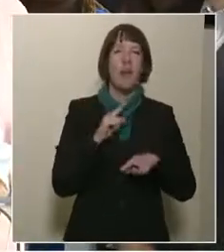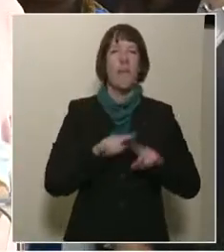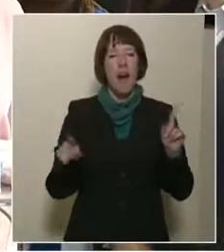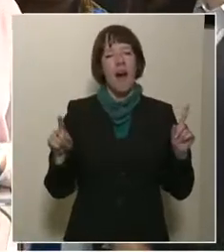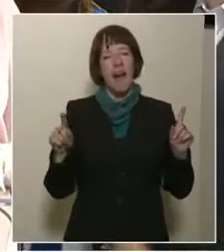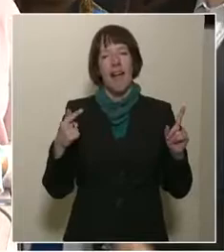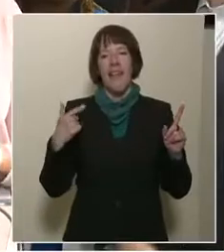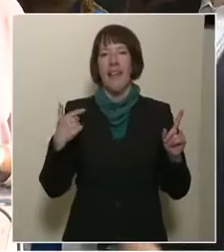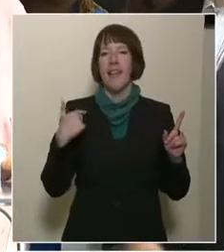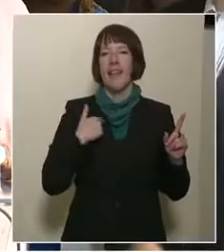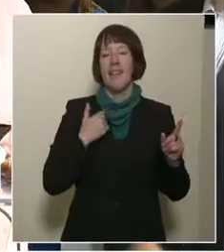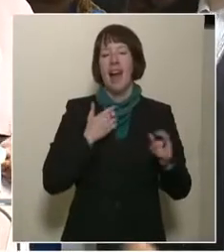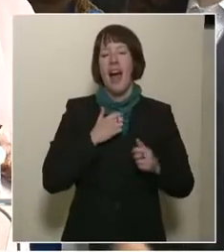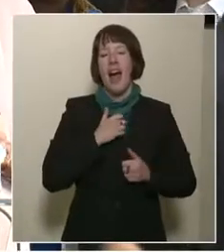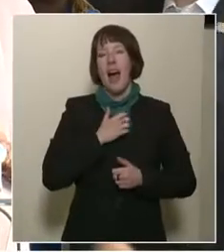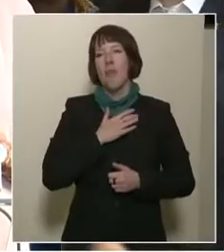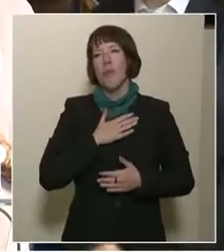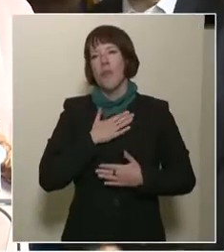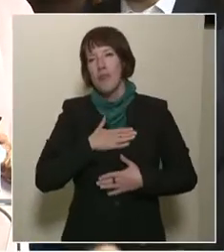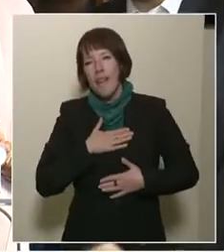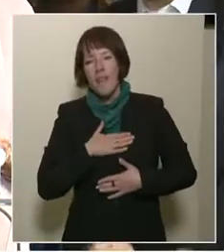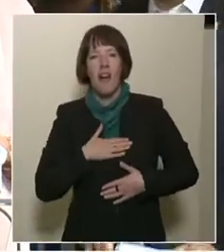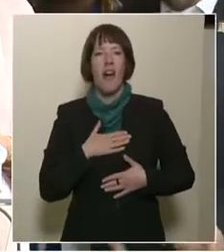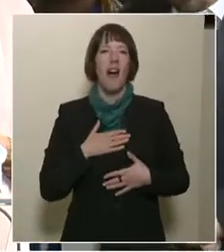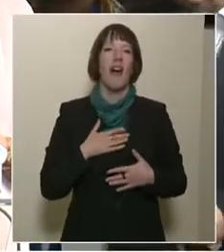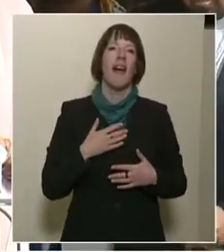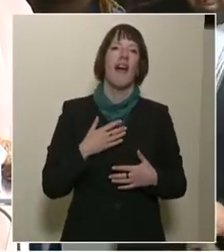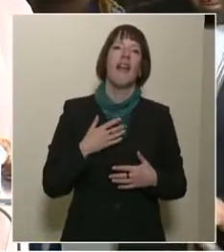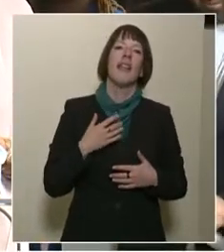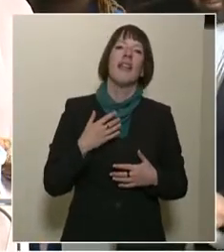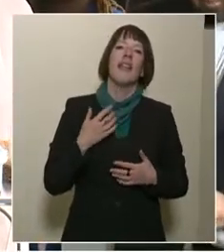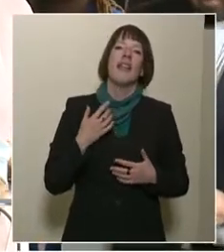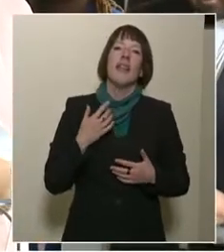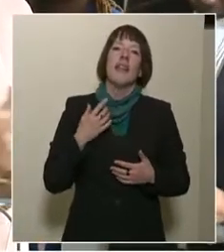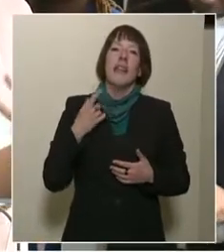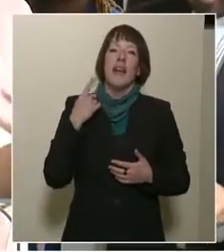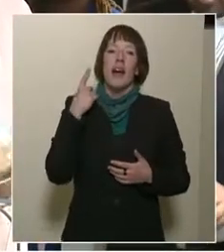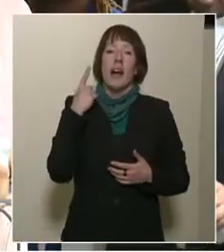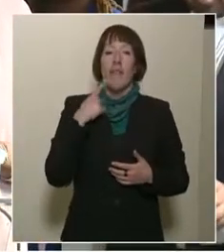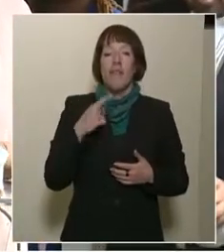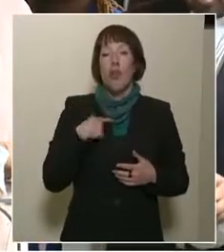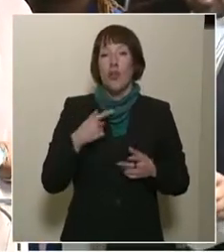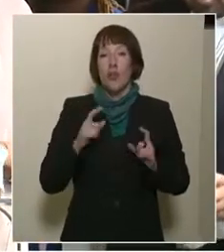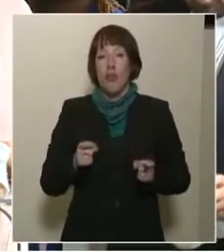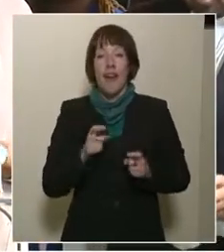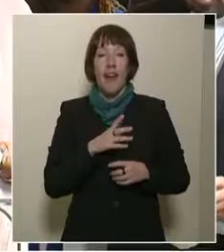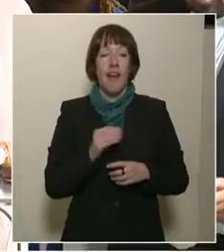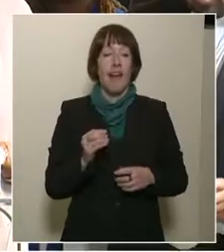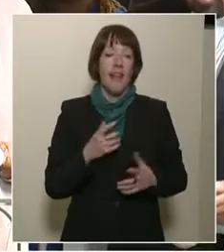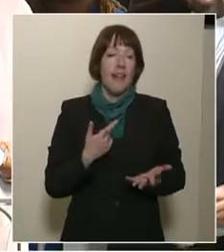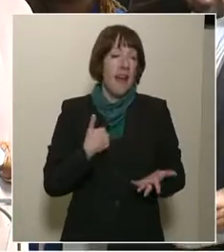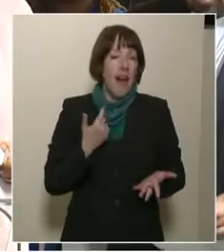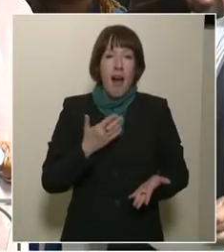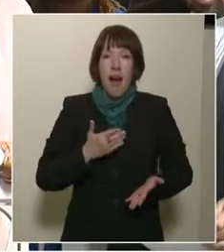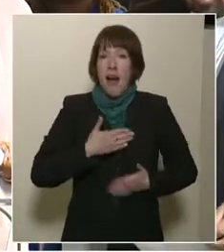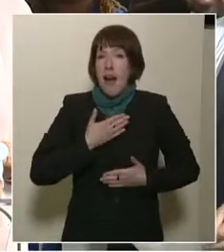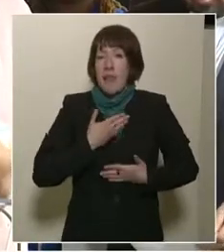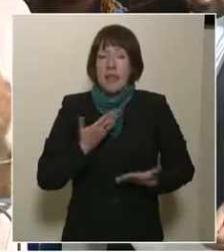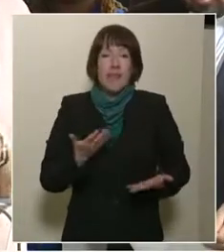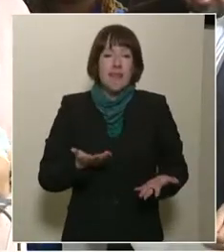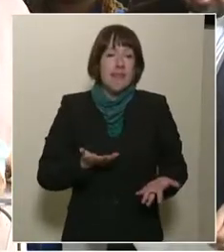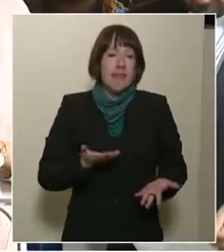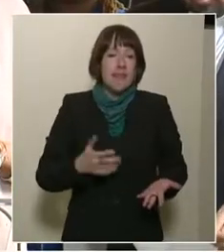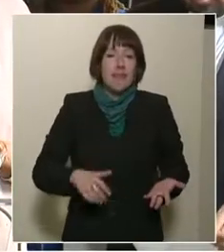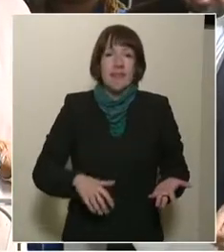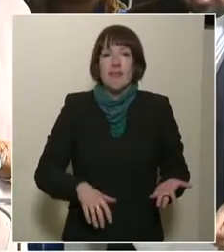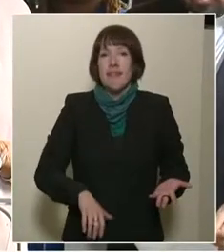So I'm very, very grateful for the Great Streets Grant, and I'm just happy. I'm